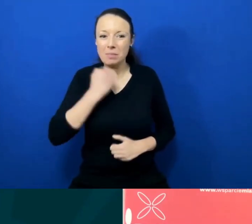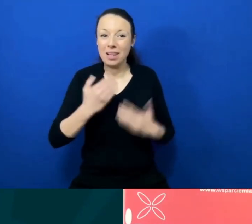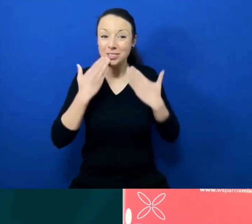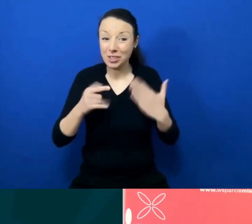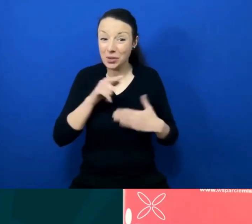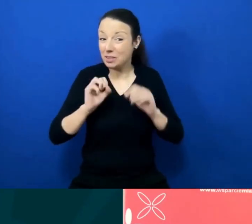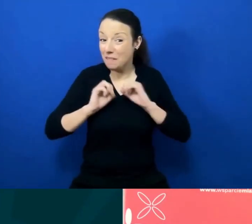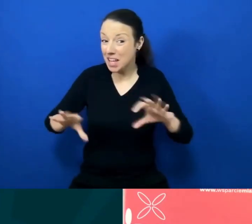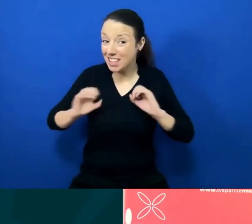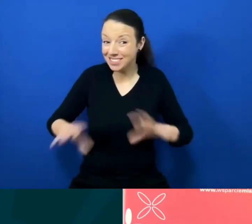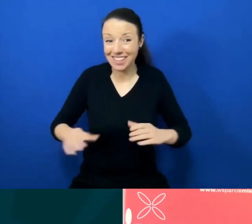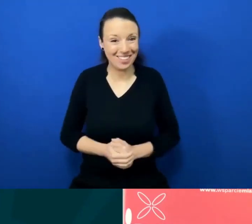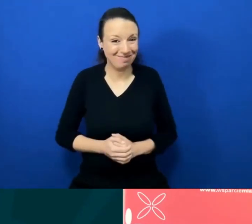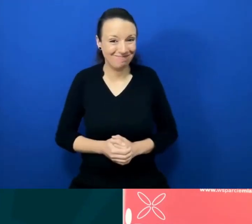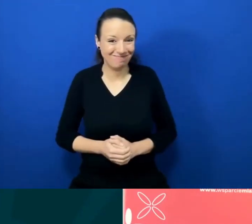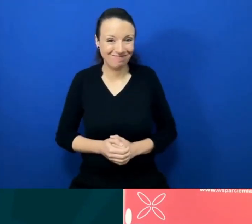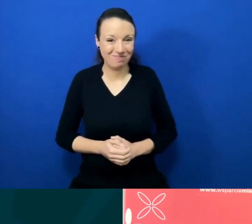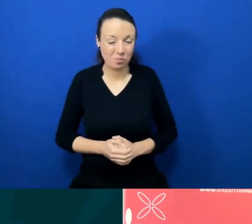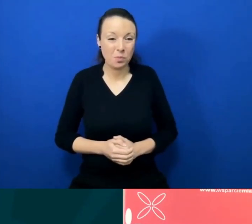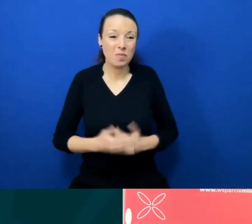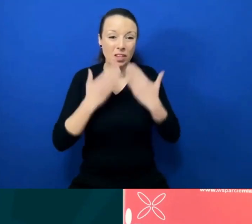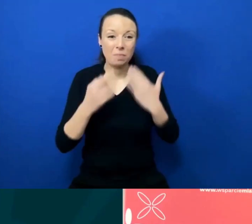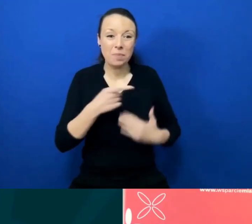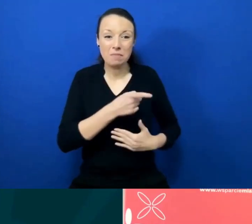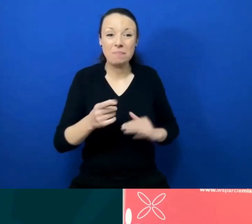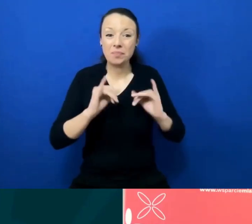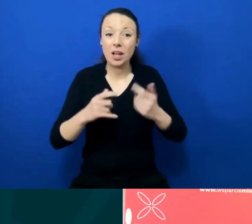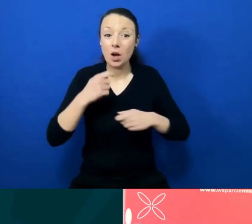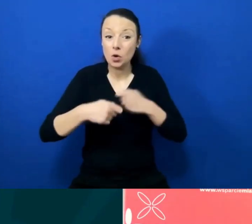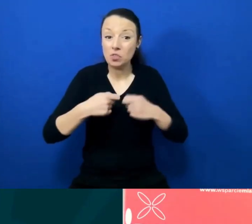in fact proper solution, because there is some kind of